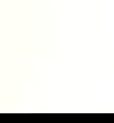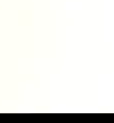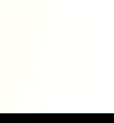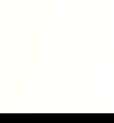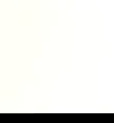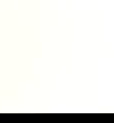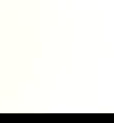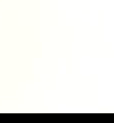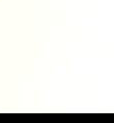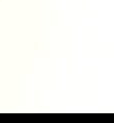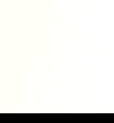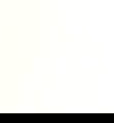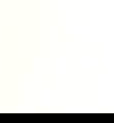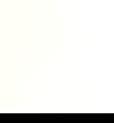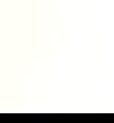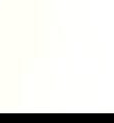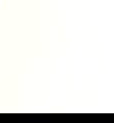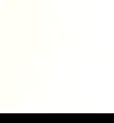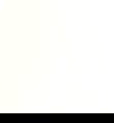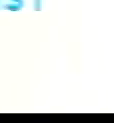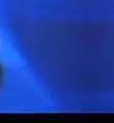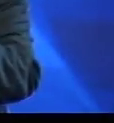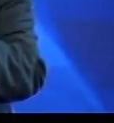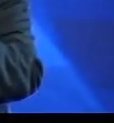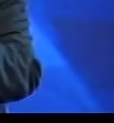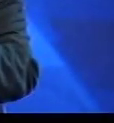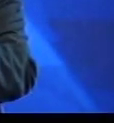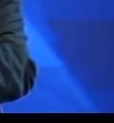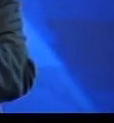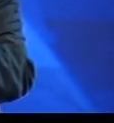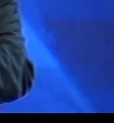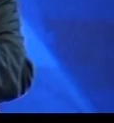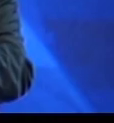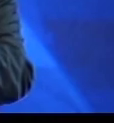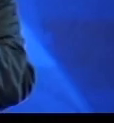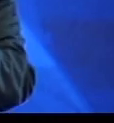We thank you for another privilege of coming here.